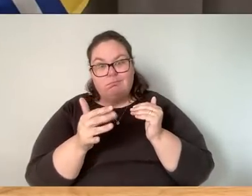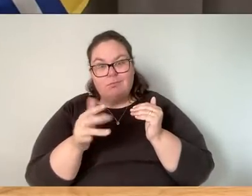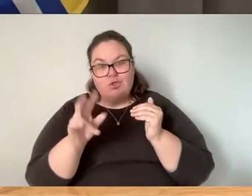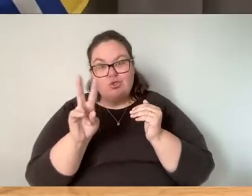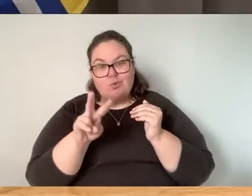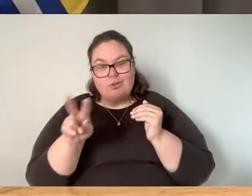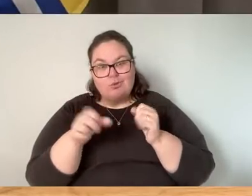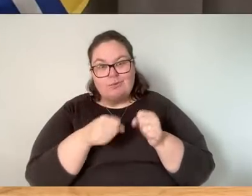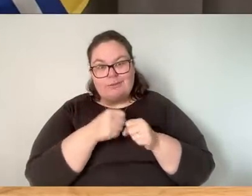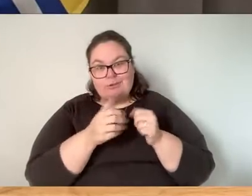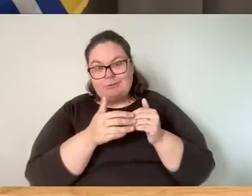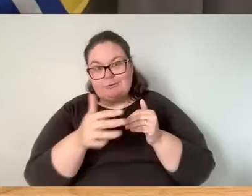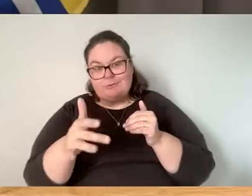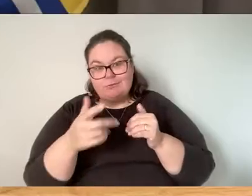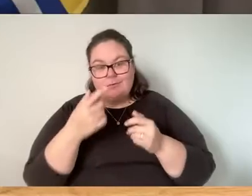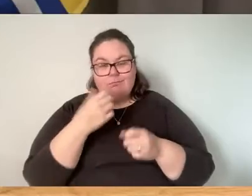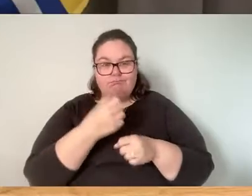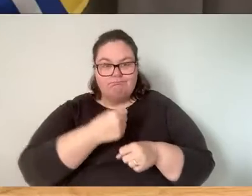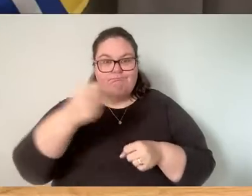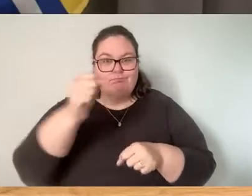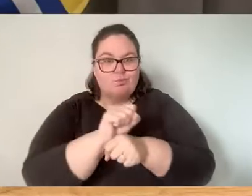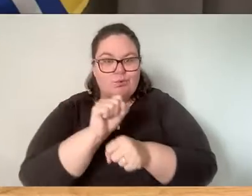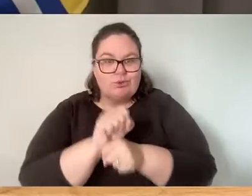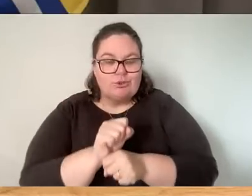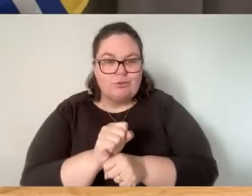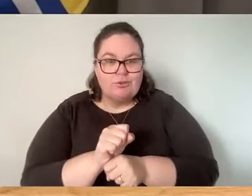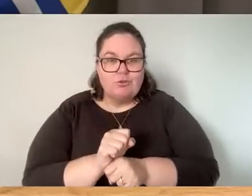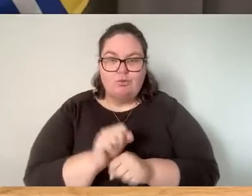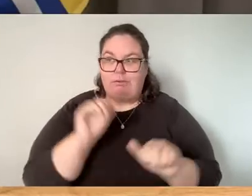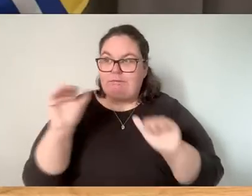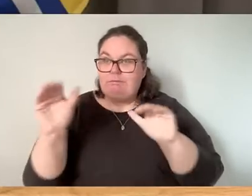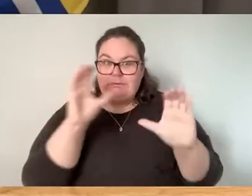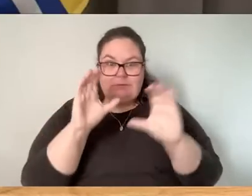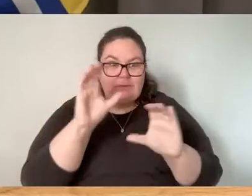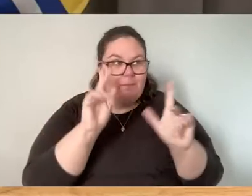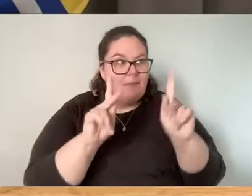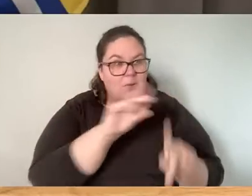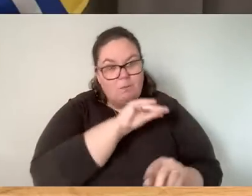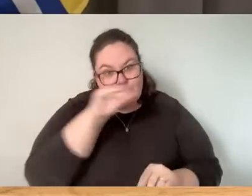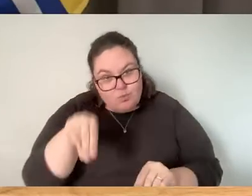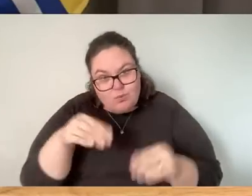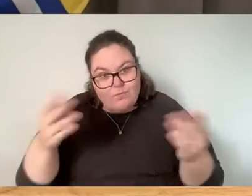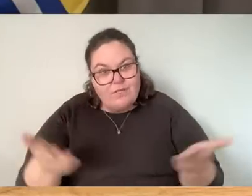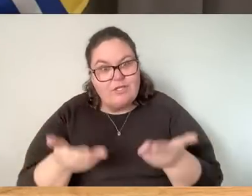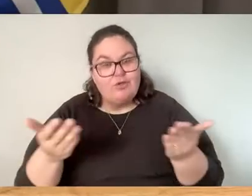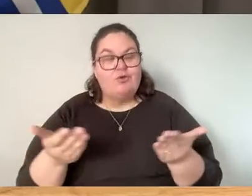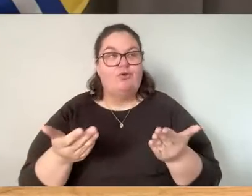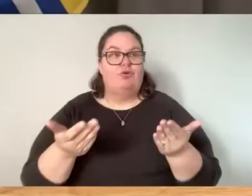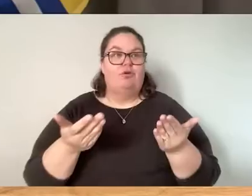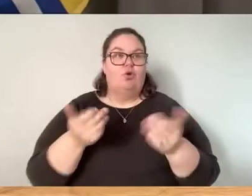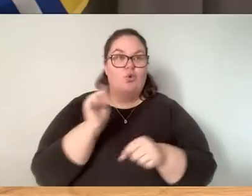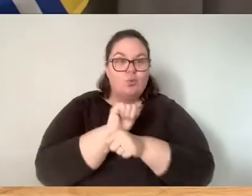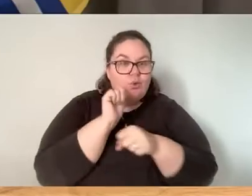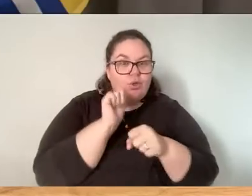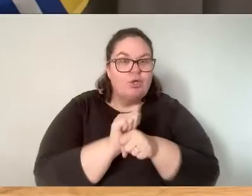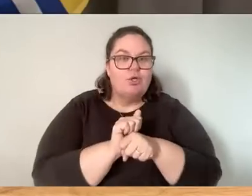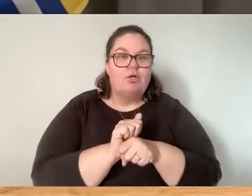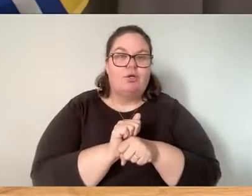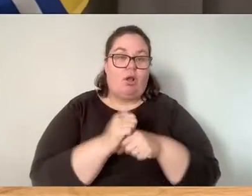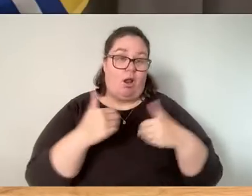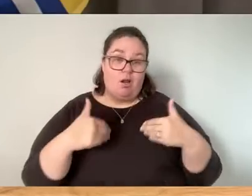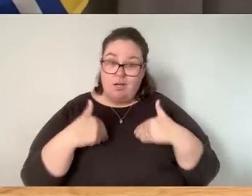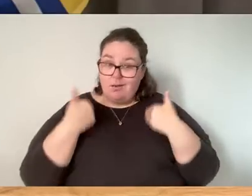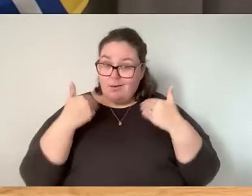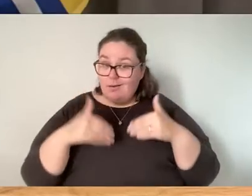people to come in New Brunswick to work. So we will have people living here, and our young population will